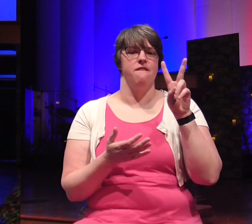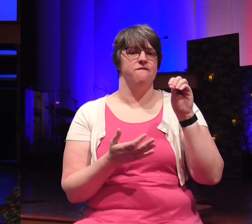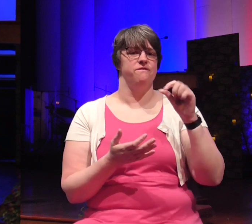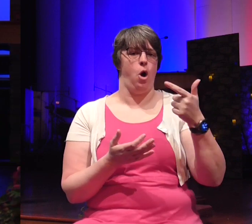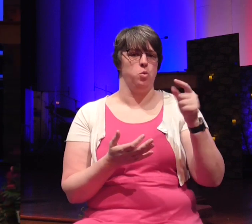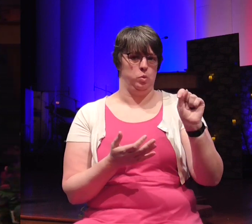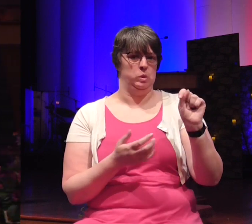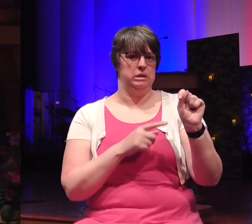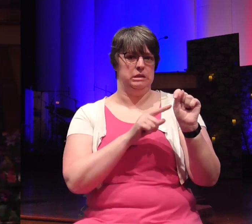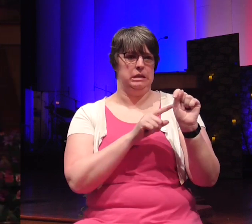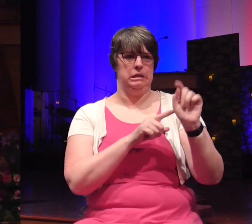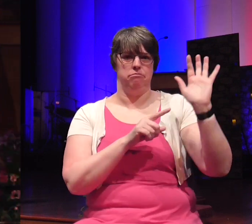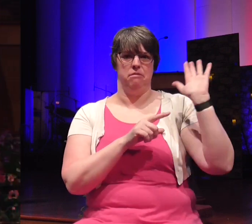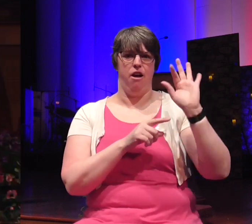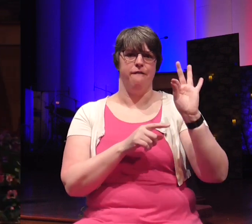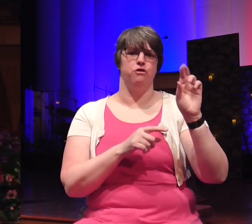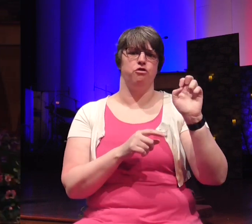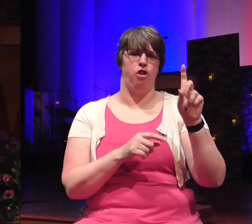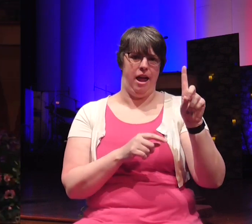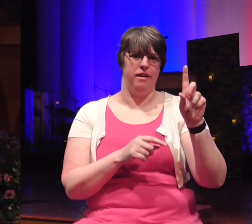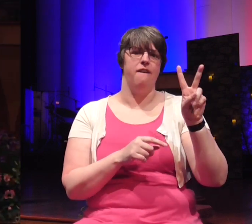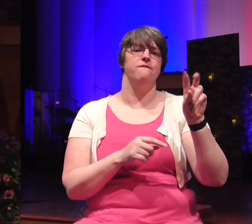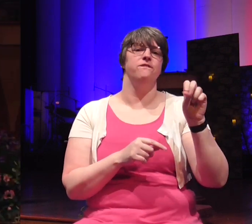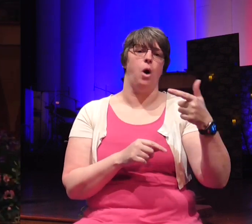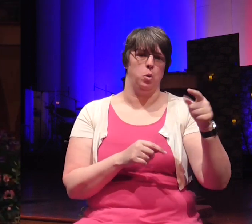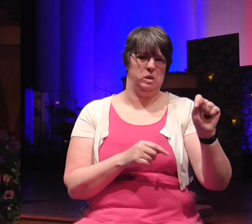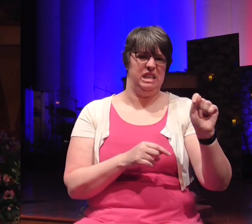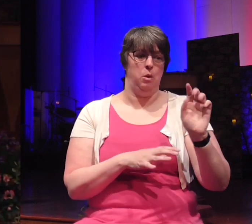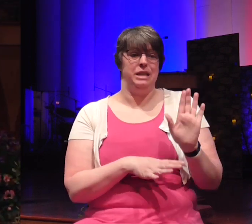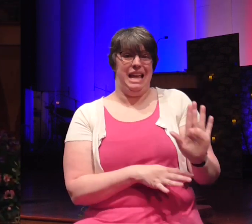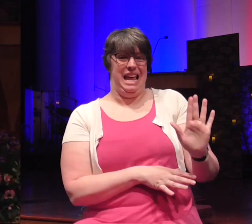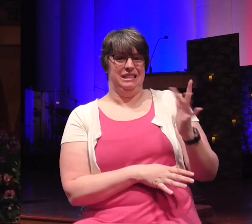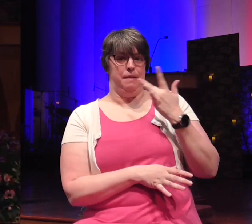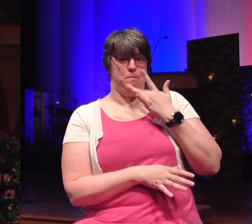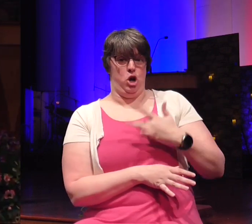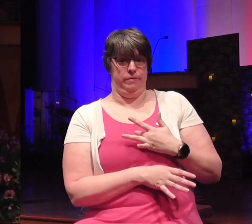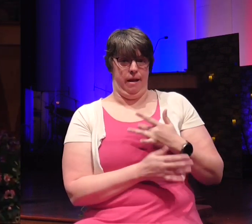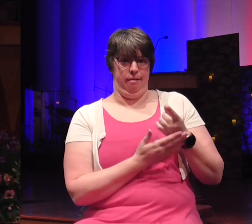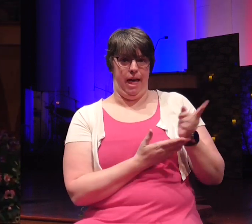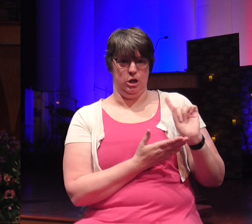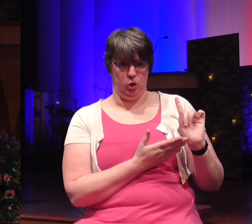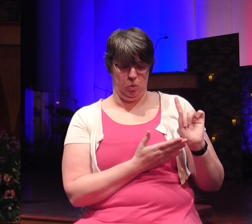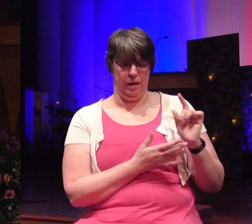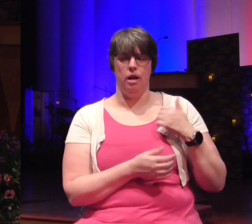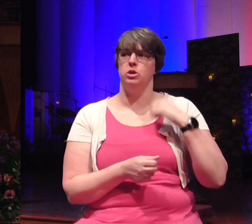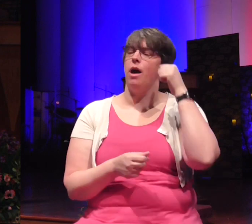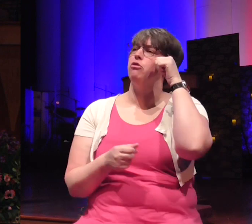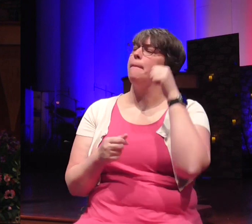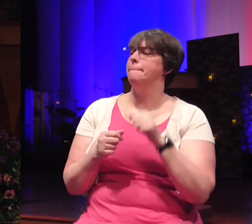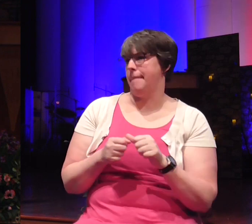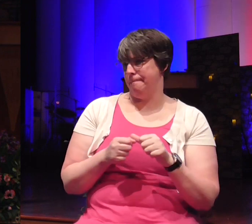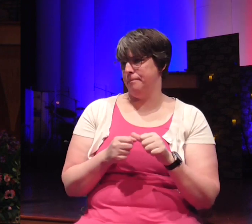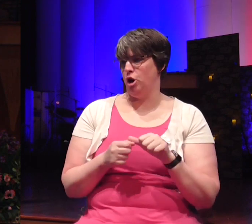beloved mentor and friend, it was his birthday last week. And I remembered that Fred always liked to